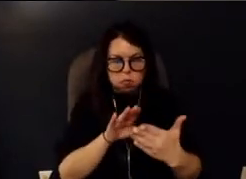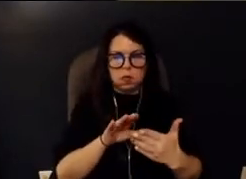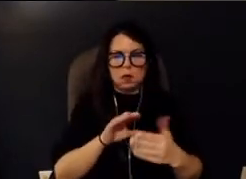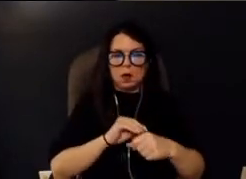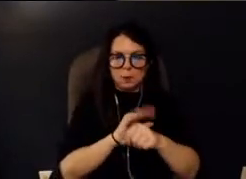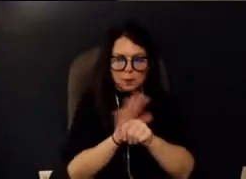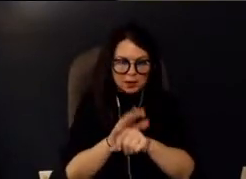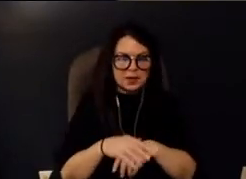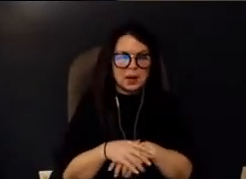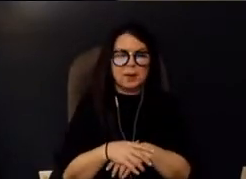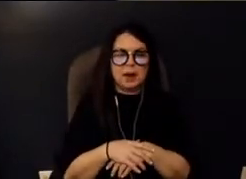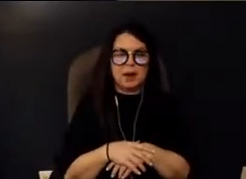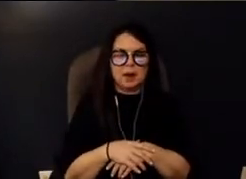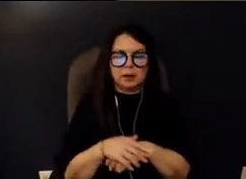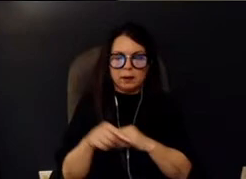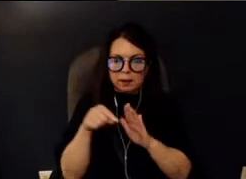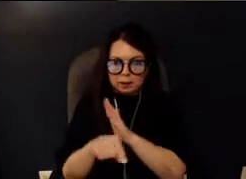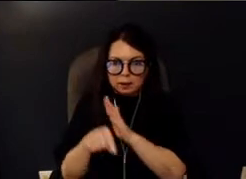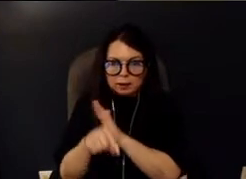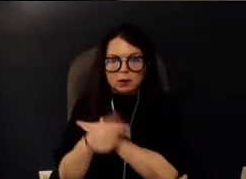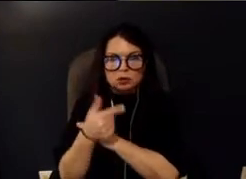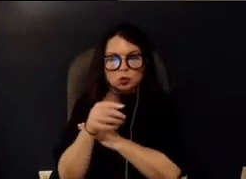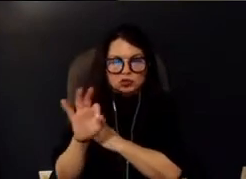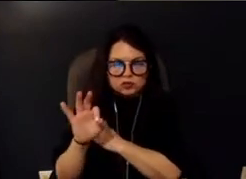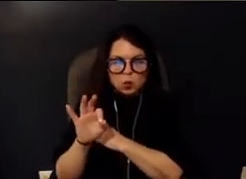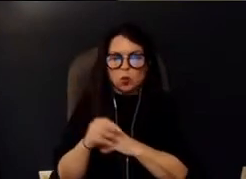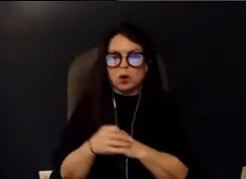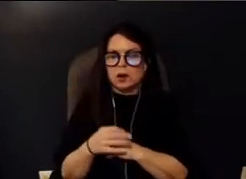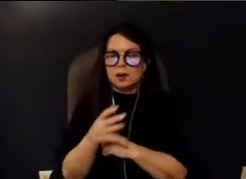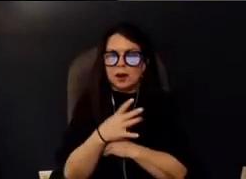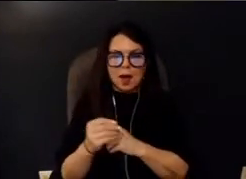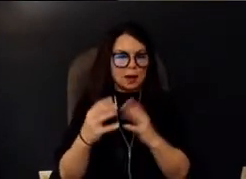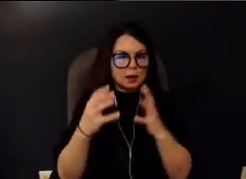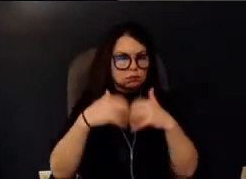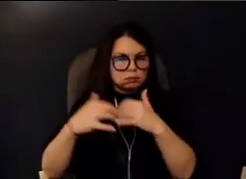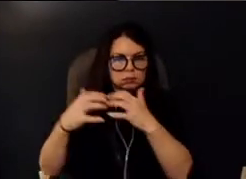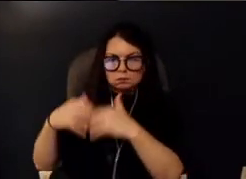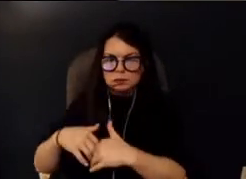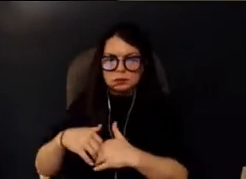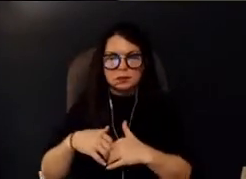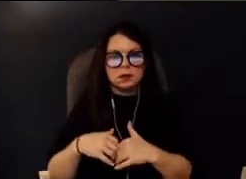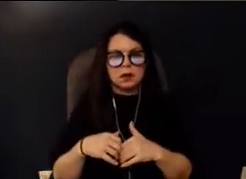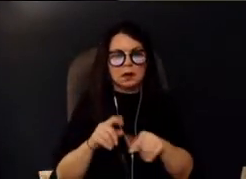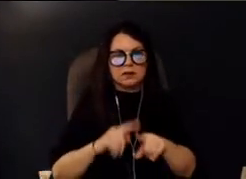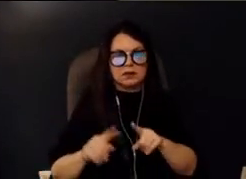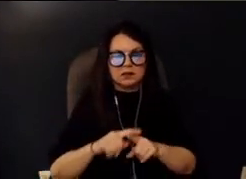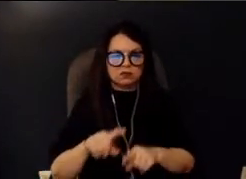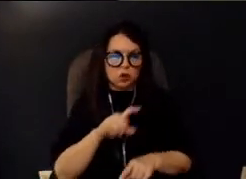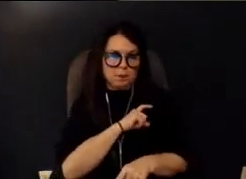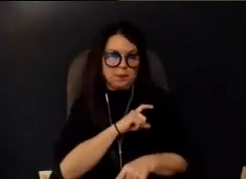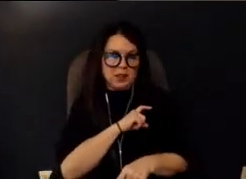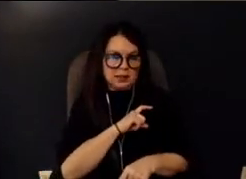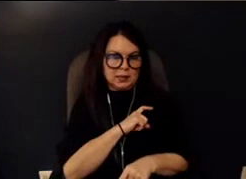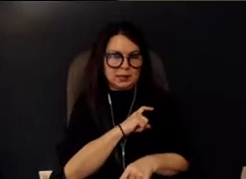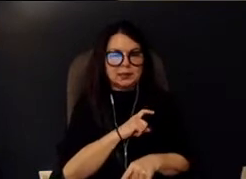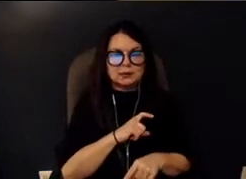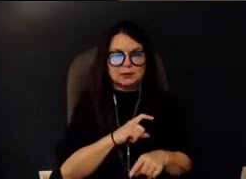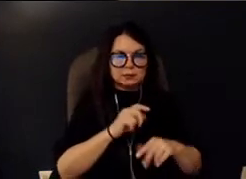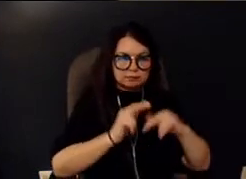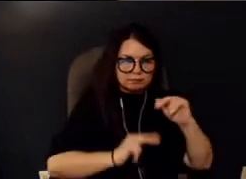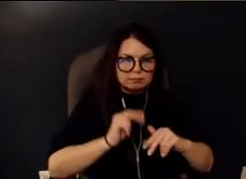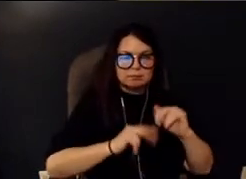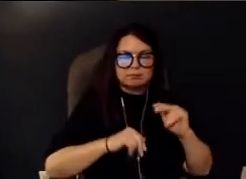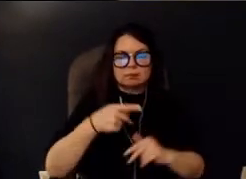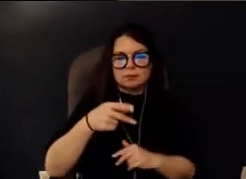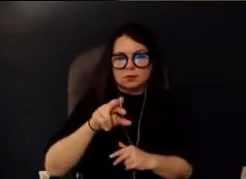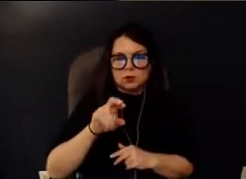of the Third Precinct, and so much of our communities, commercial corridors. You know, their work has shifted